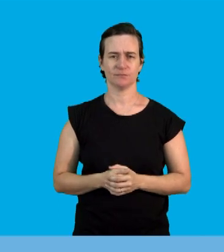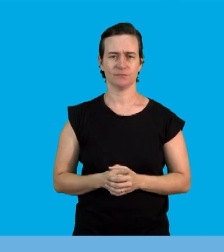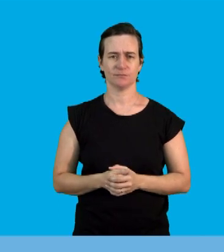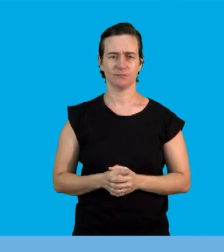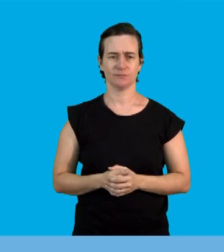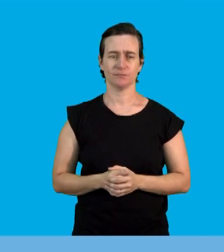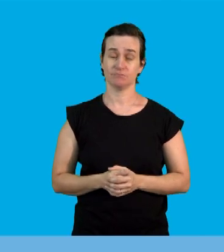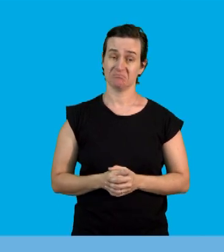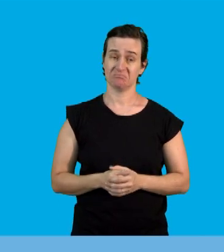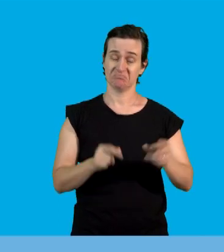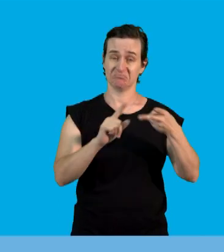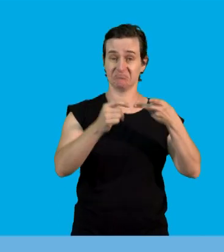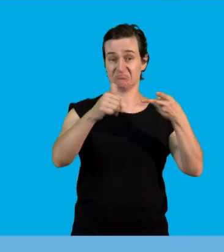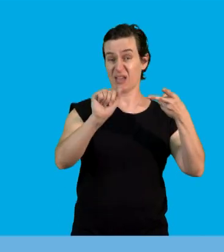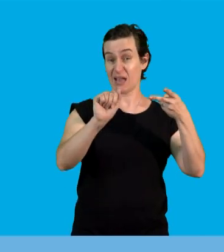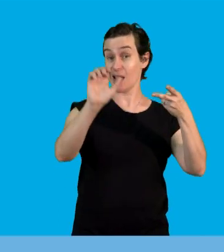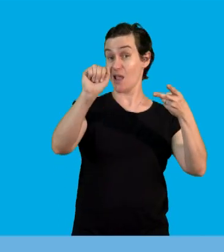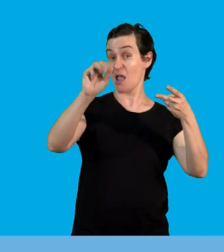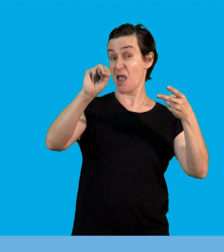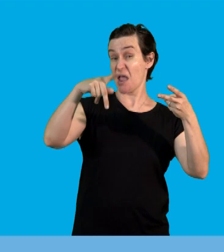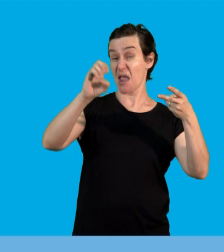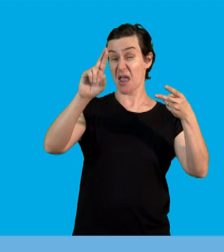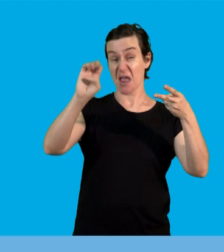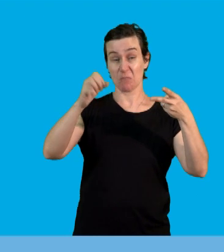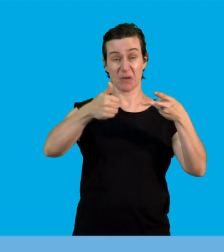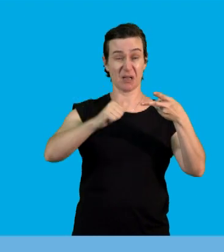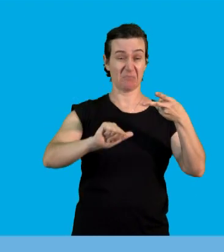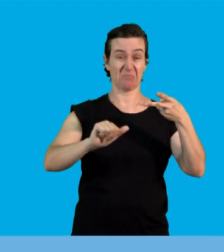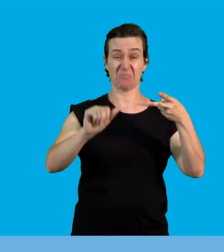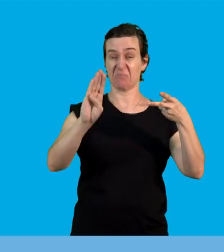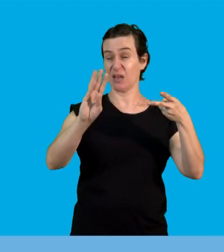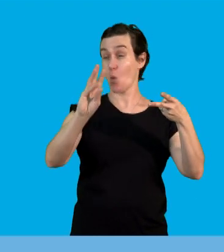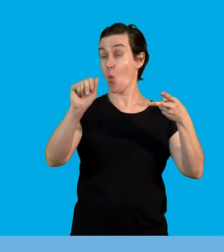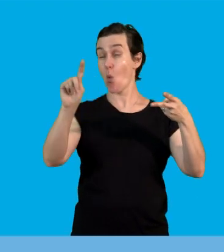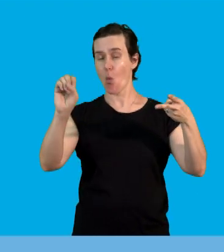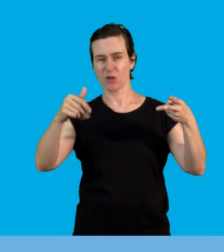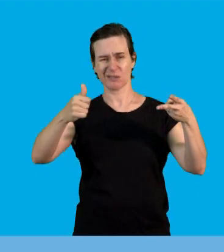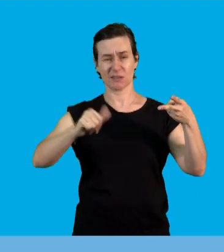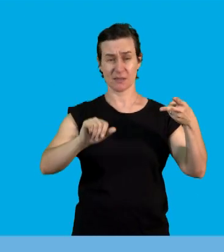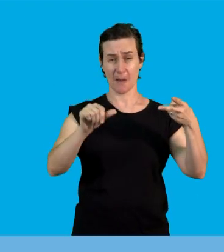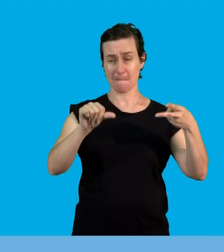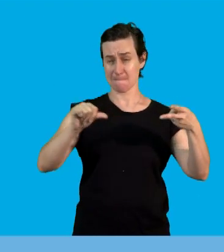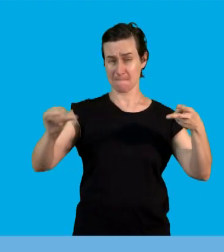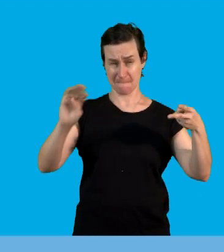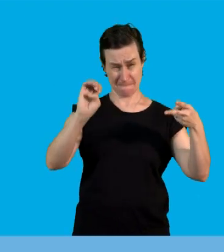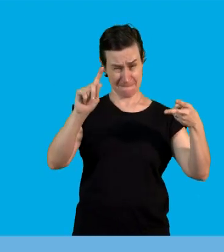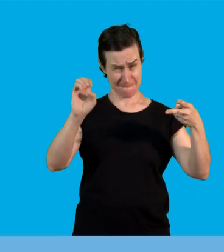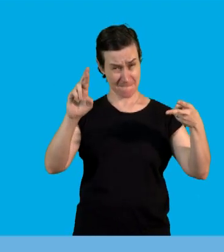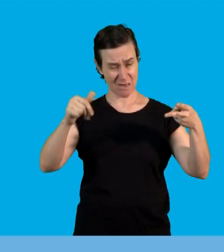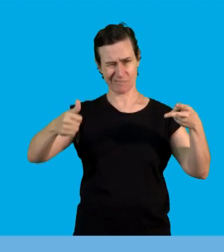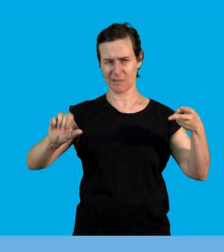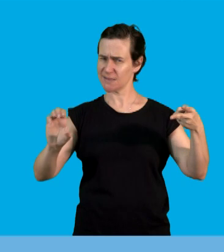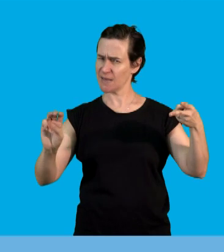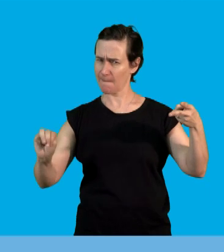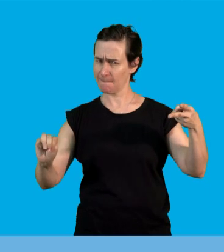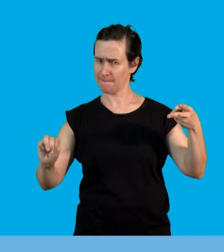is the electric current measured in? Is it measured in amperes? Is it measured in watts? Is it measured in meters? Or is it measured in